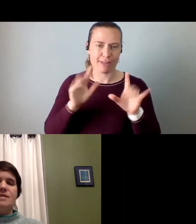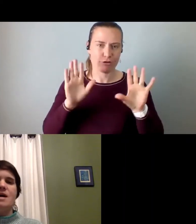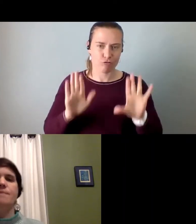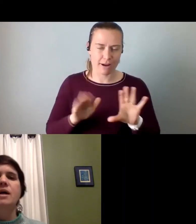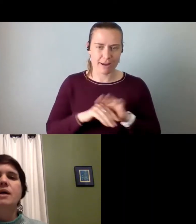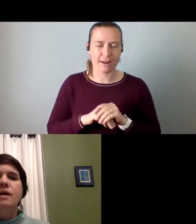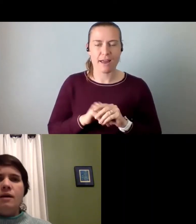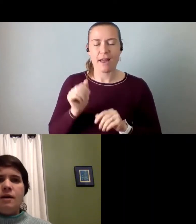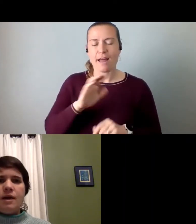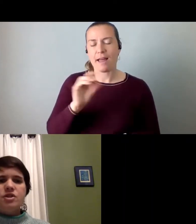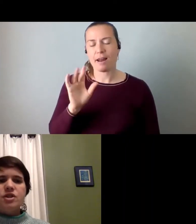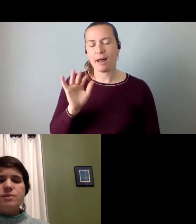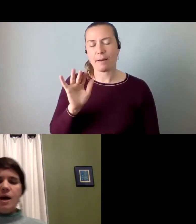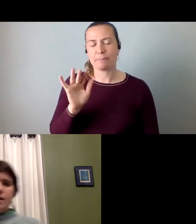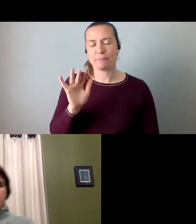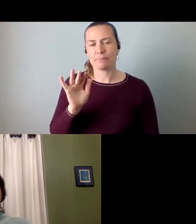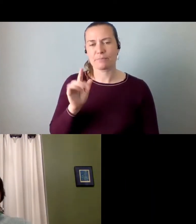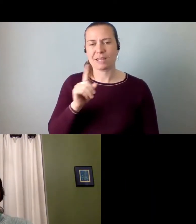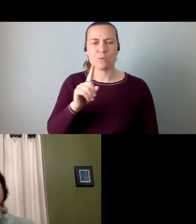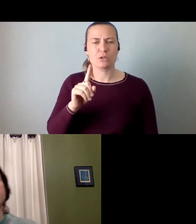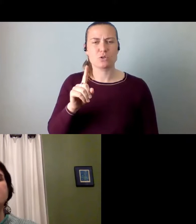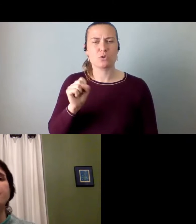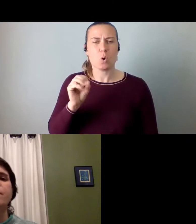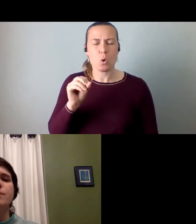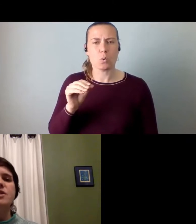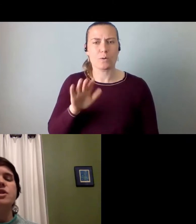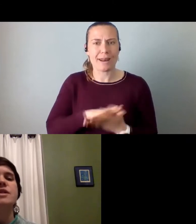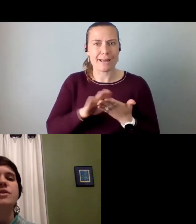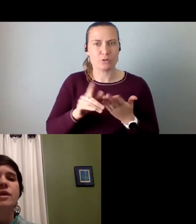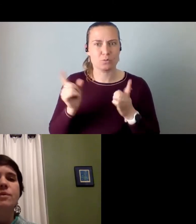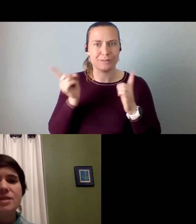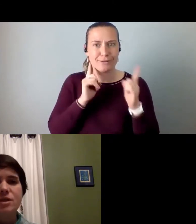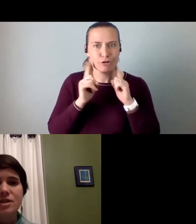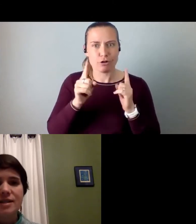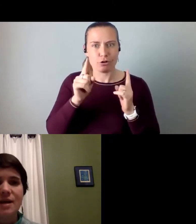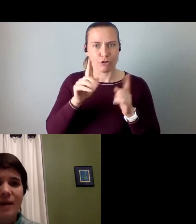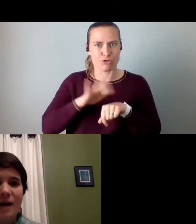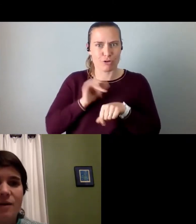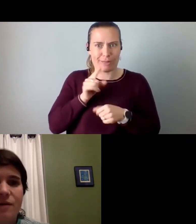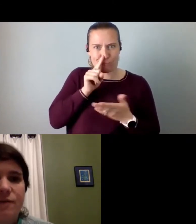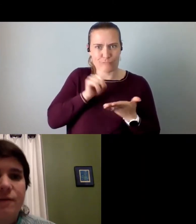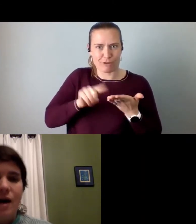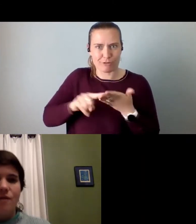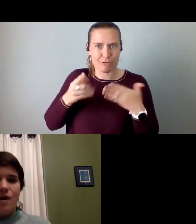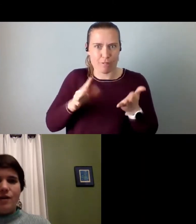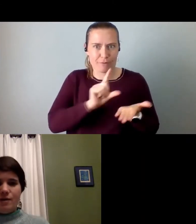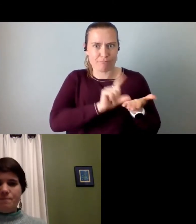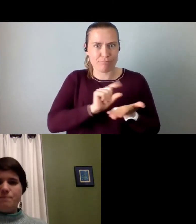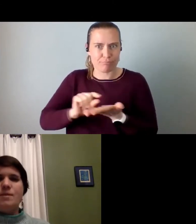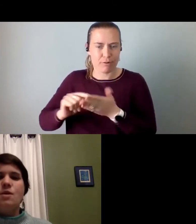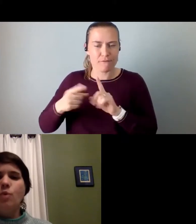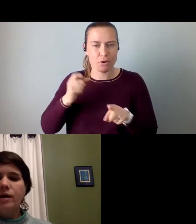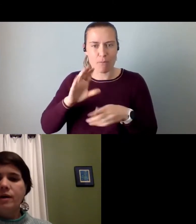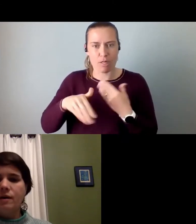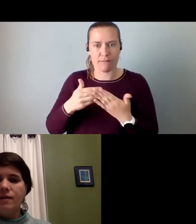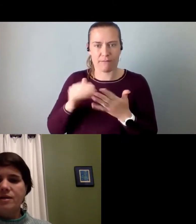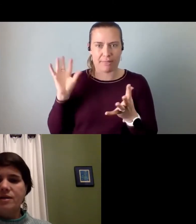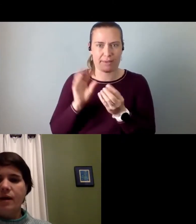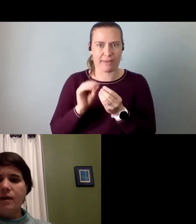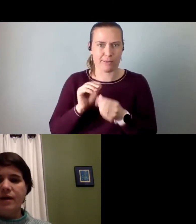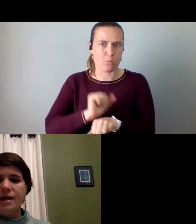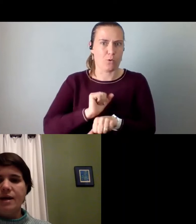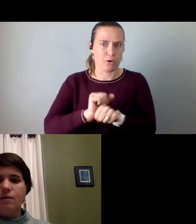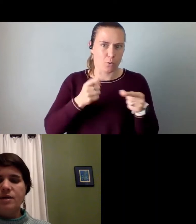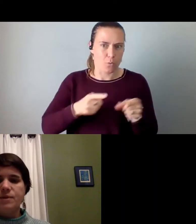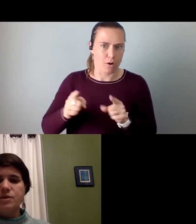And it was just so good to hear some of the research, this early research that's coming out of all the work that's going